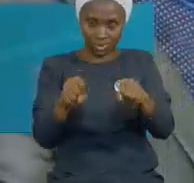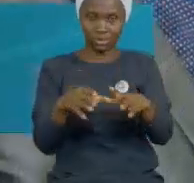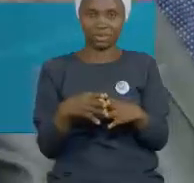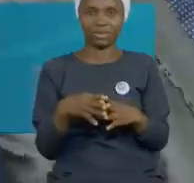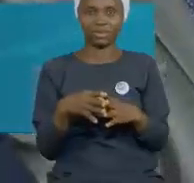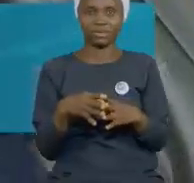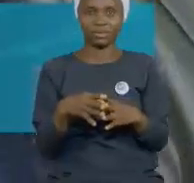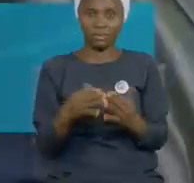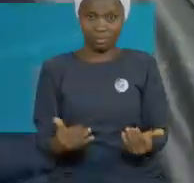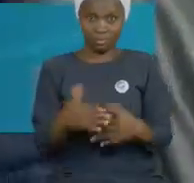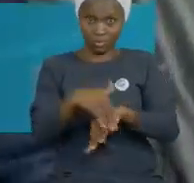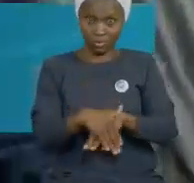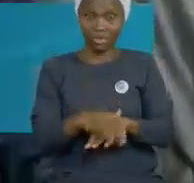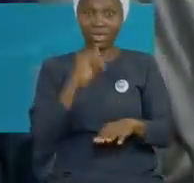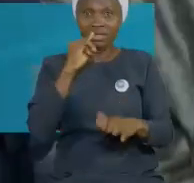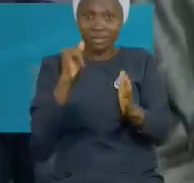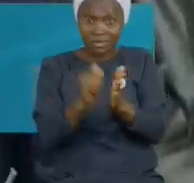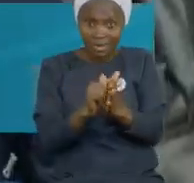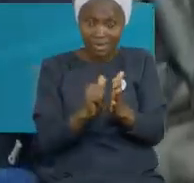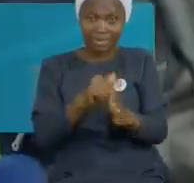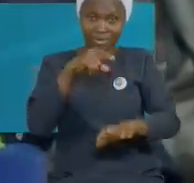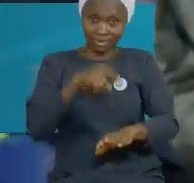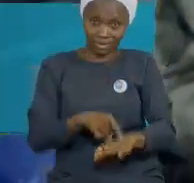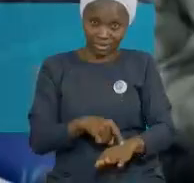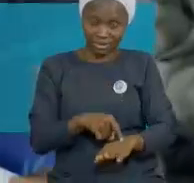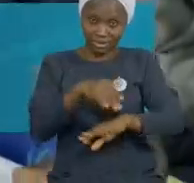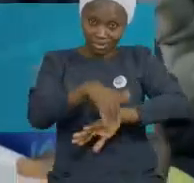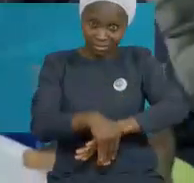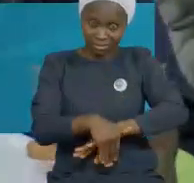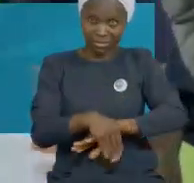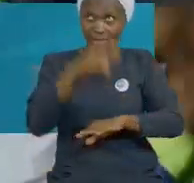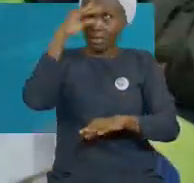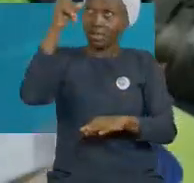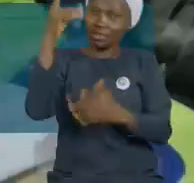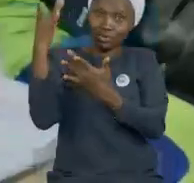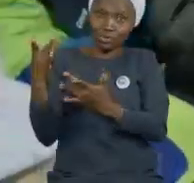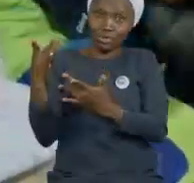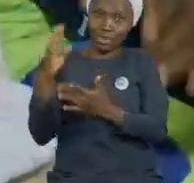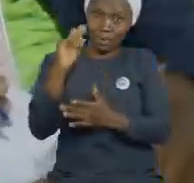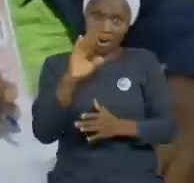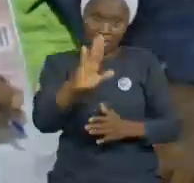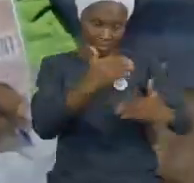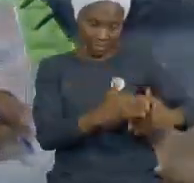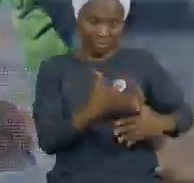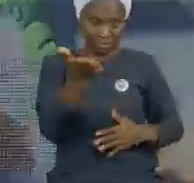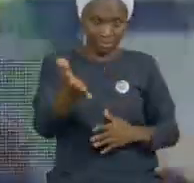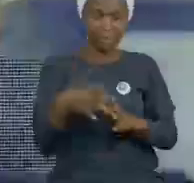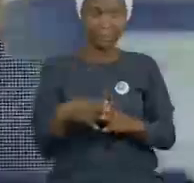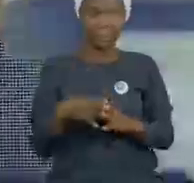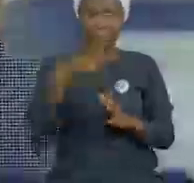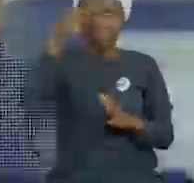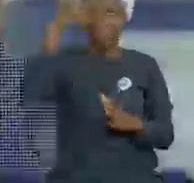And tonight is that night. He's waiting by your side there. He says, give